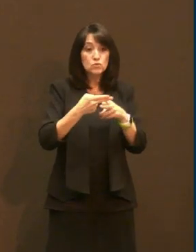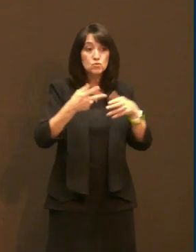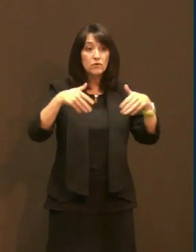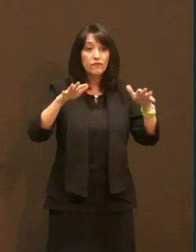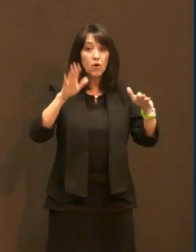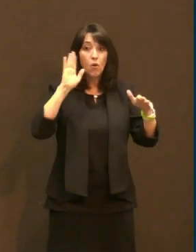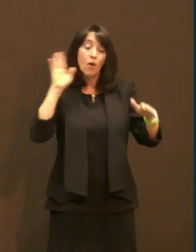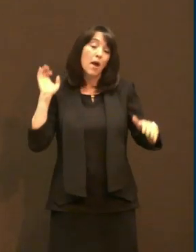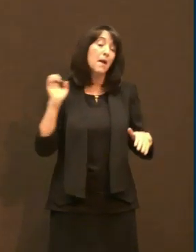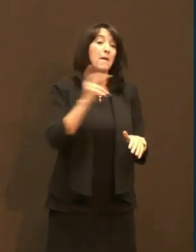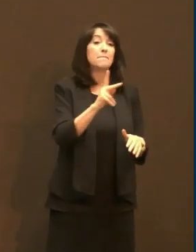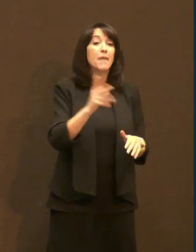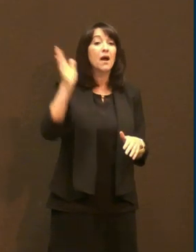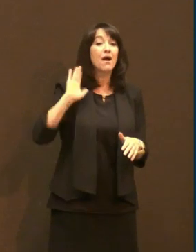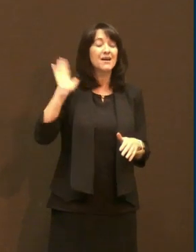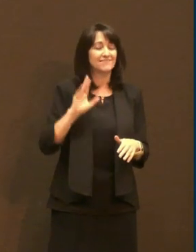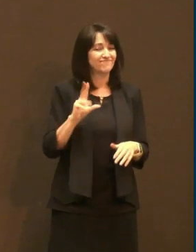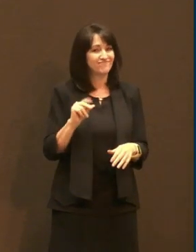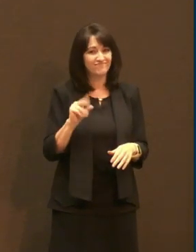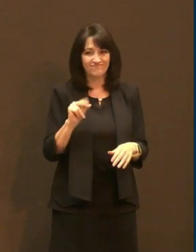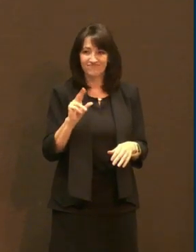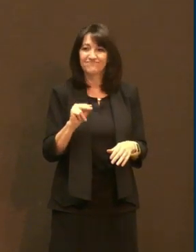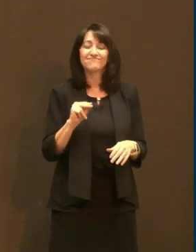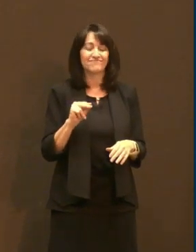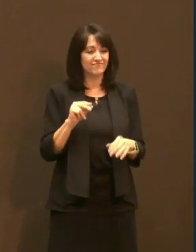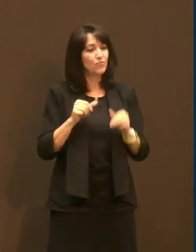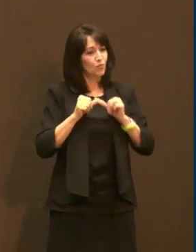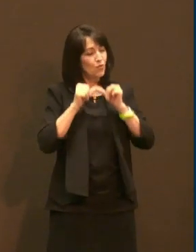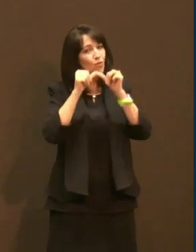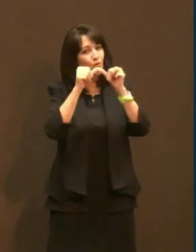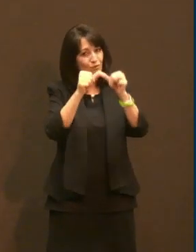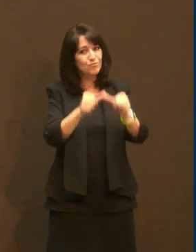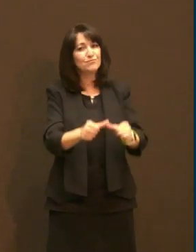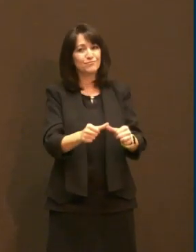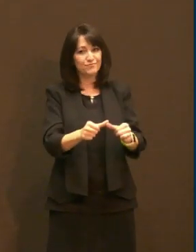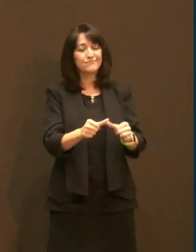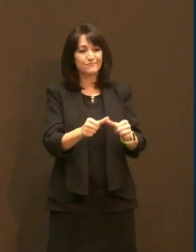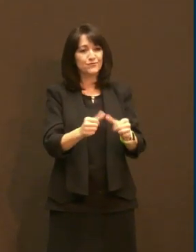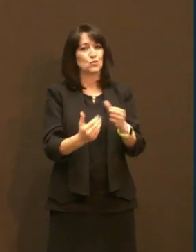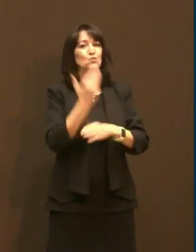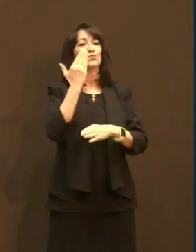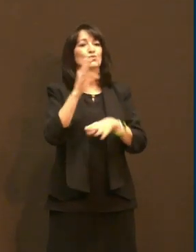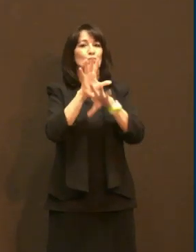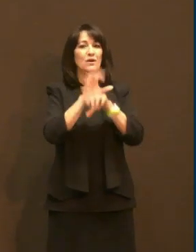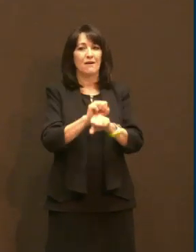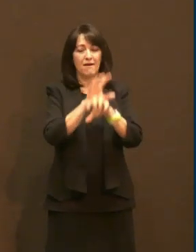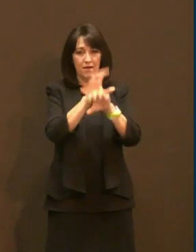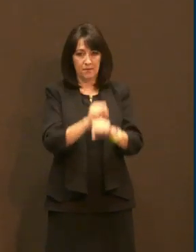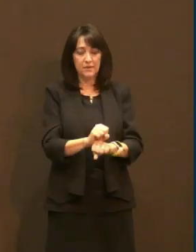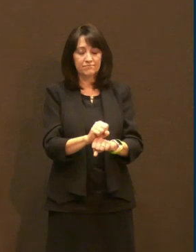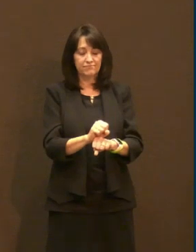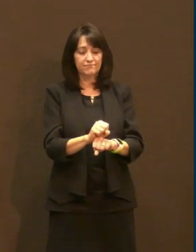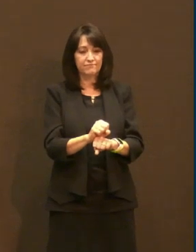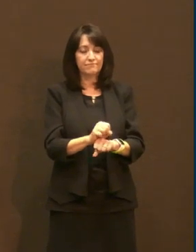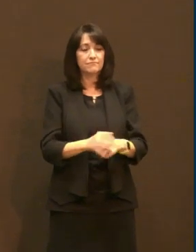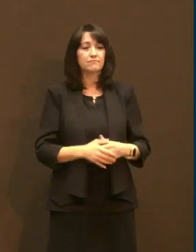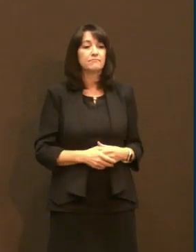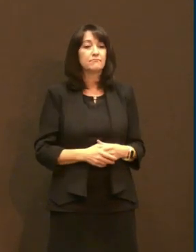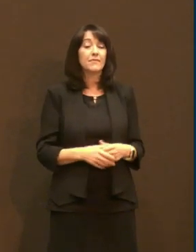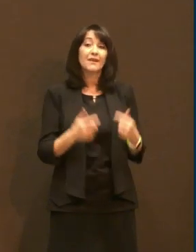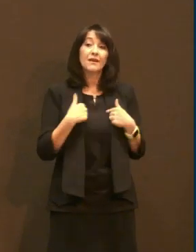press conference the other day, or actually it was on our conference call with the governors, and Dr. Birx really offered